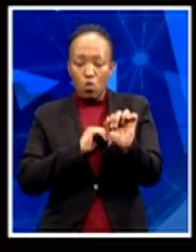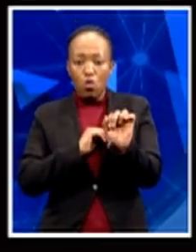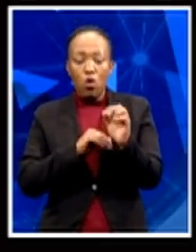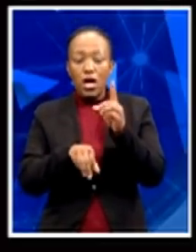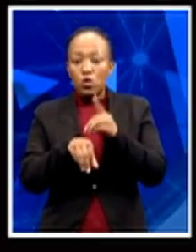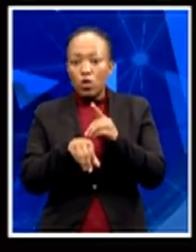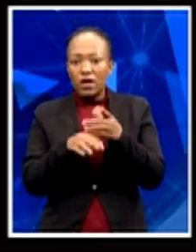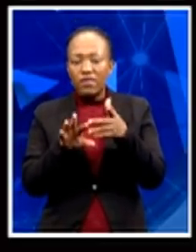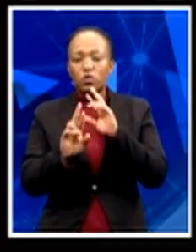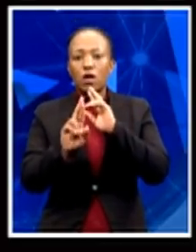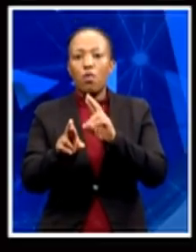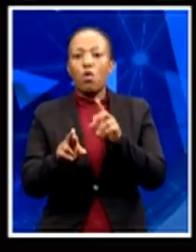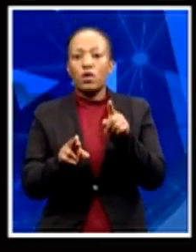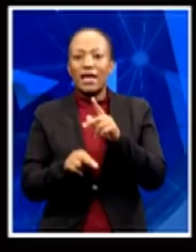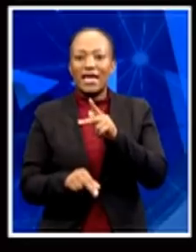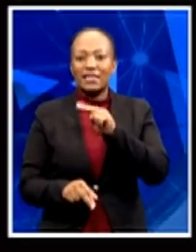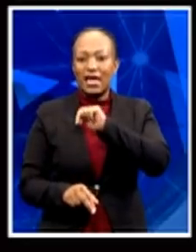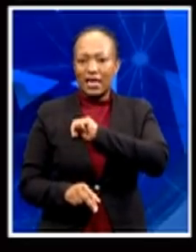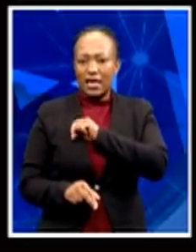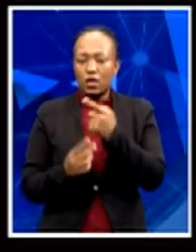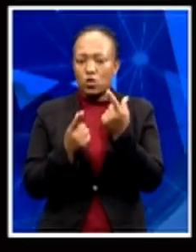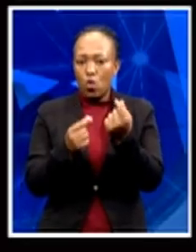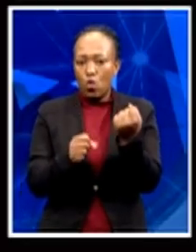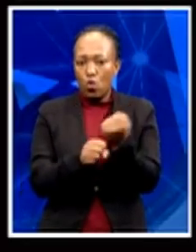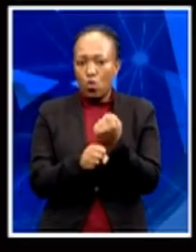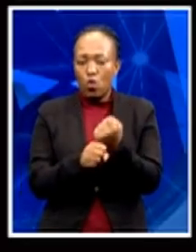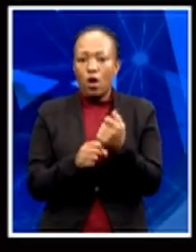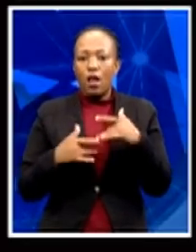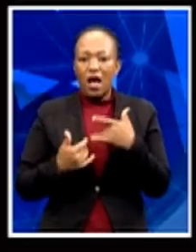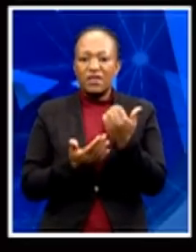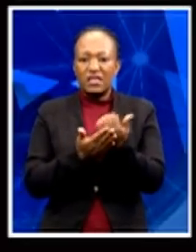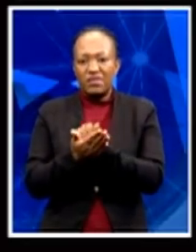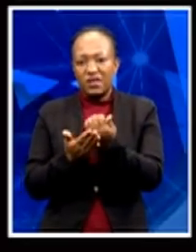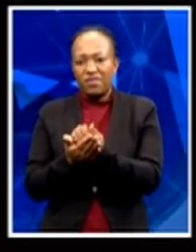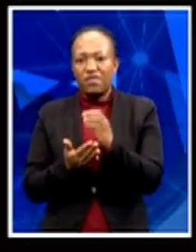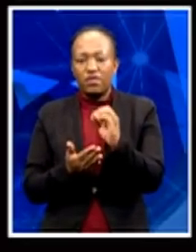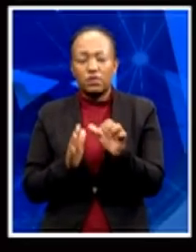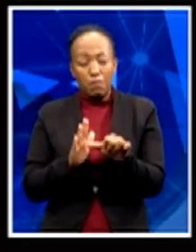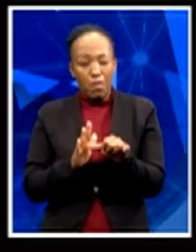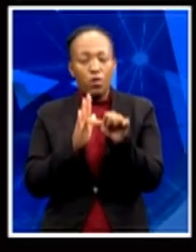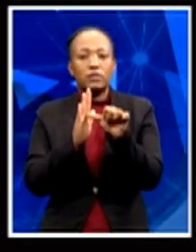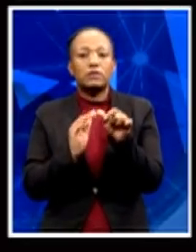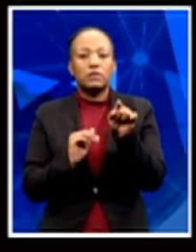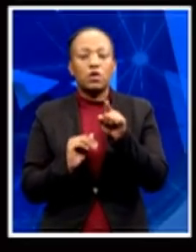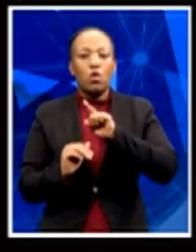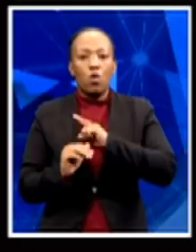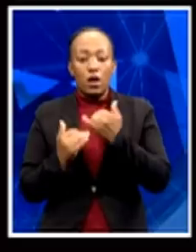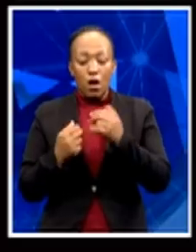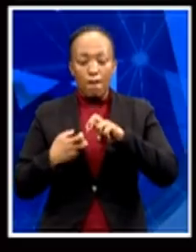is doing and saving lives. And I think it is very important, given the fact that we have a problem in terms of rolling out